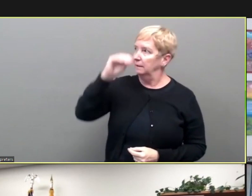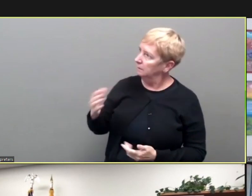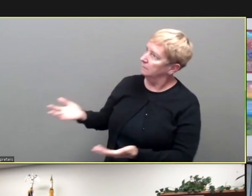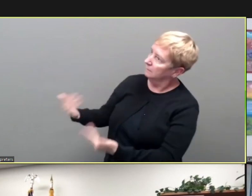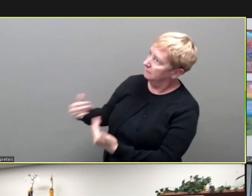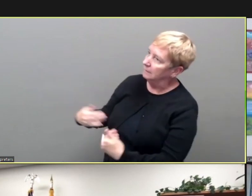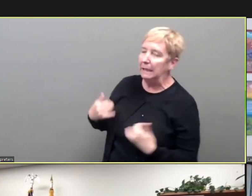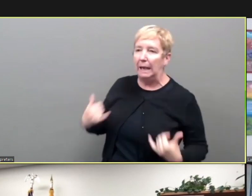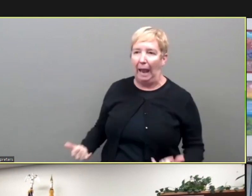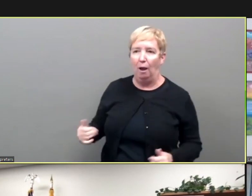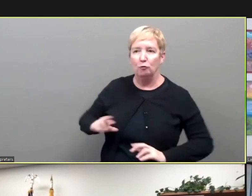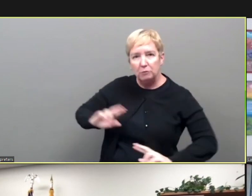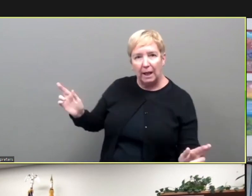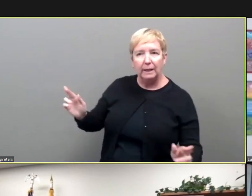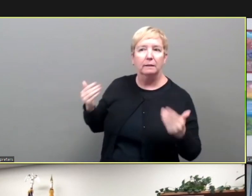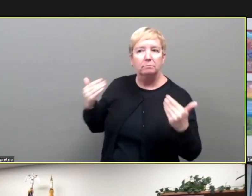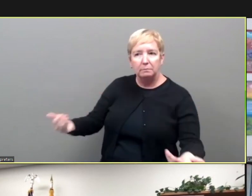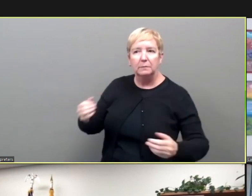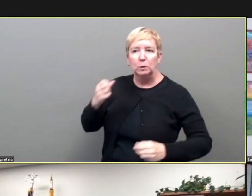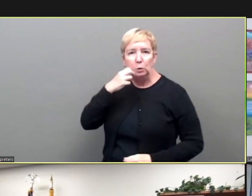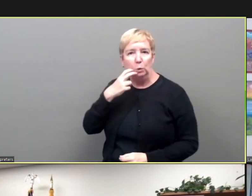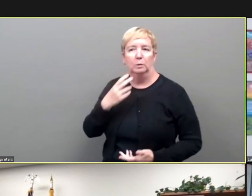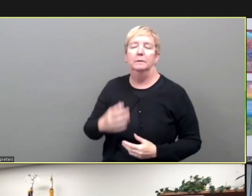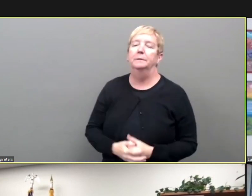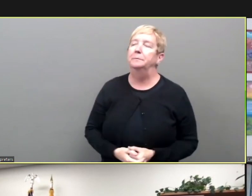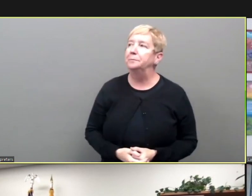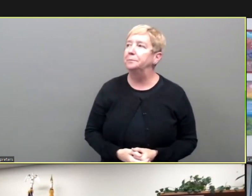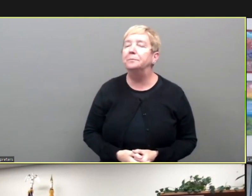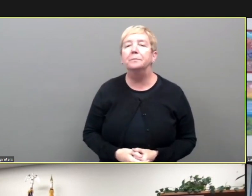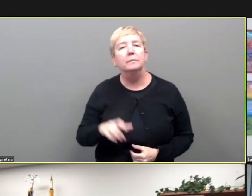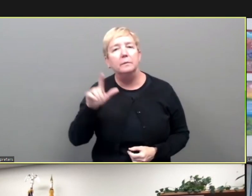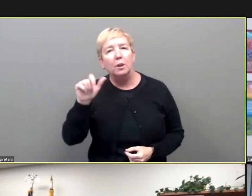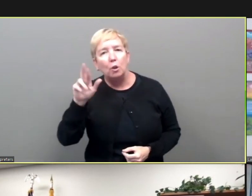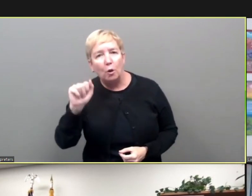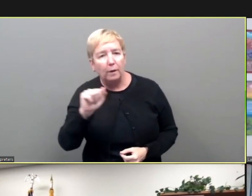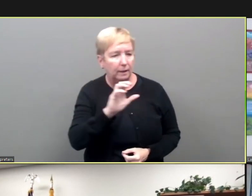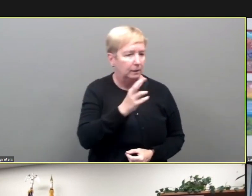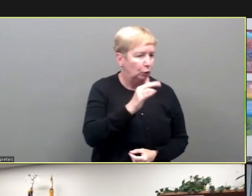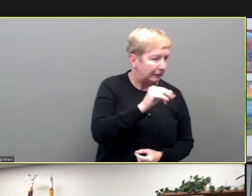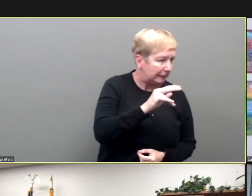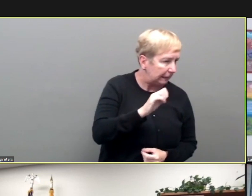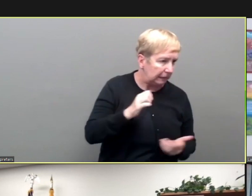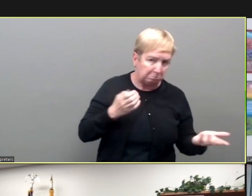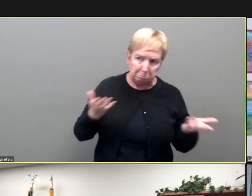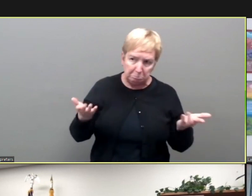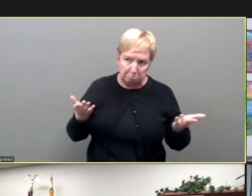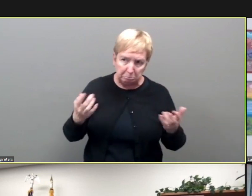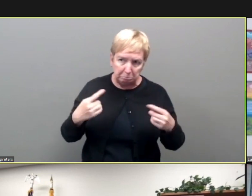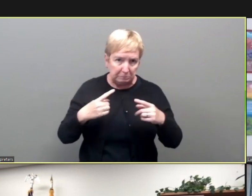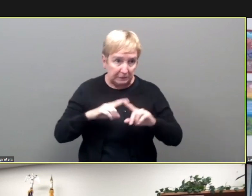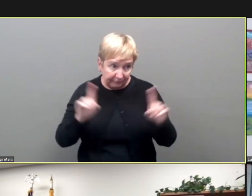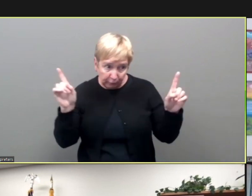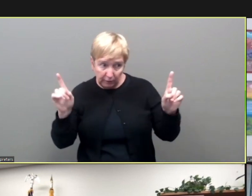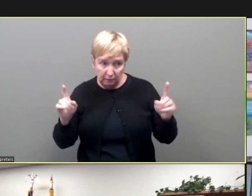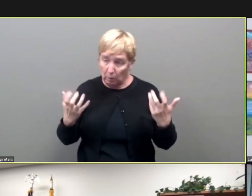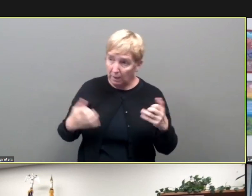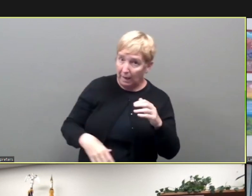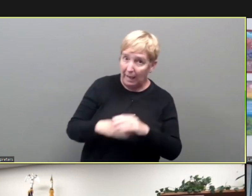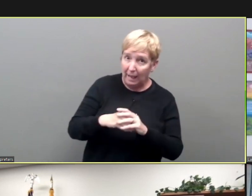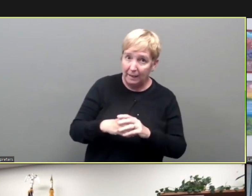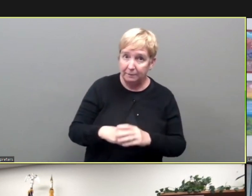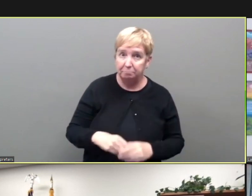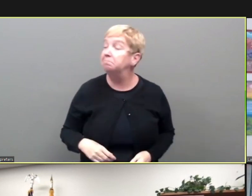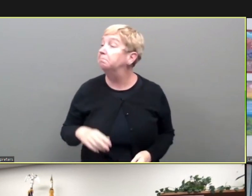better. Laura and Christine, are you hearing anything different or anything to add? No, you answered